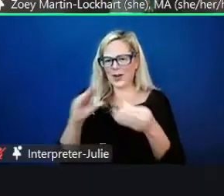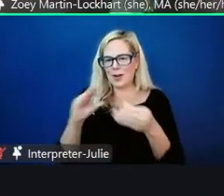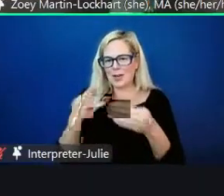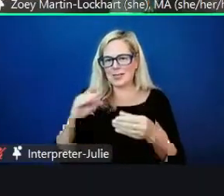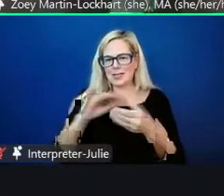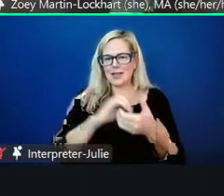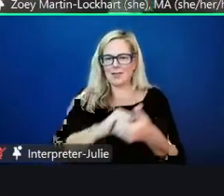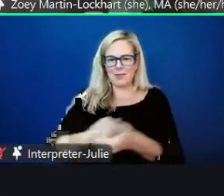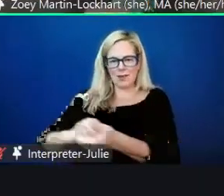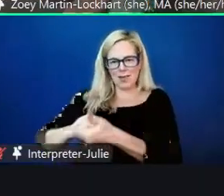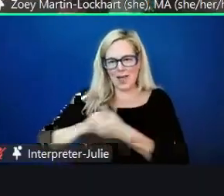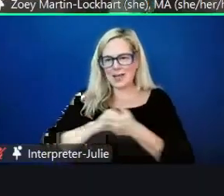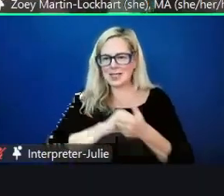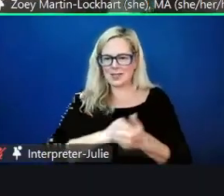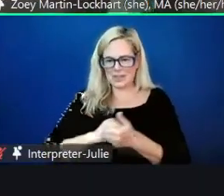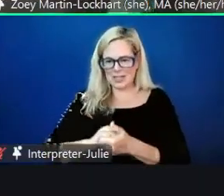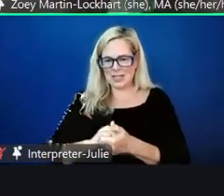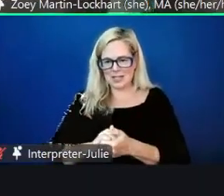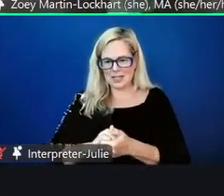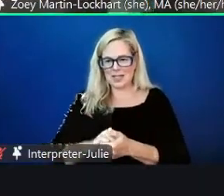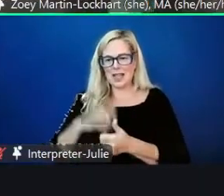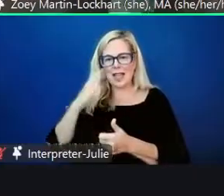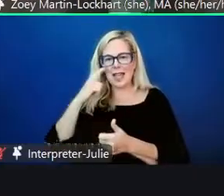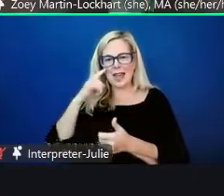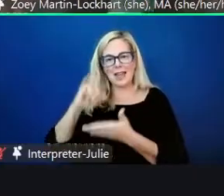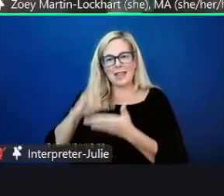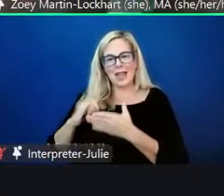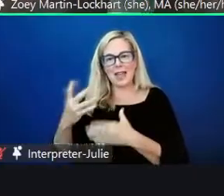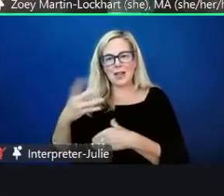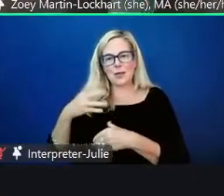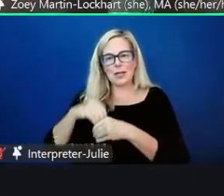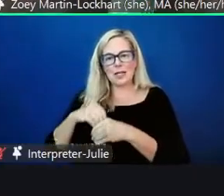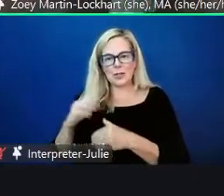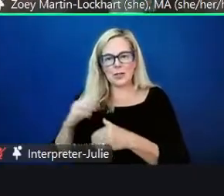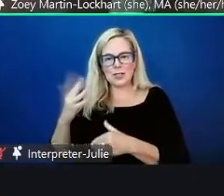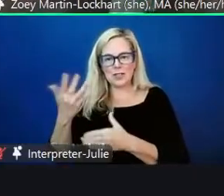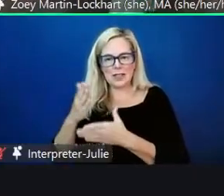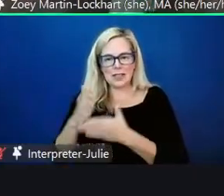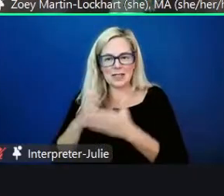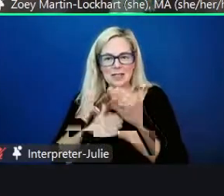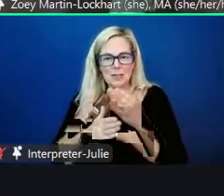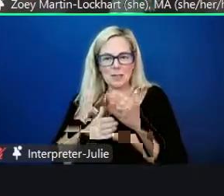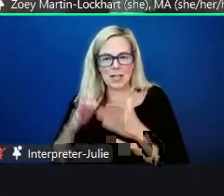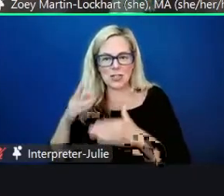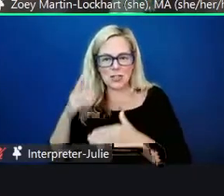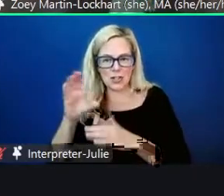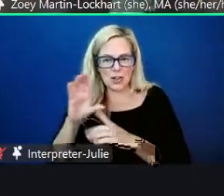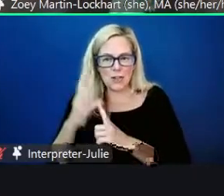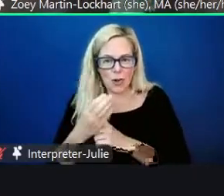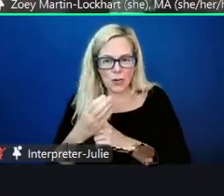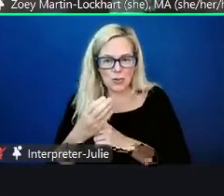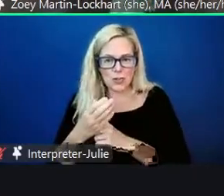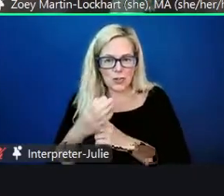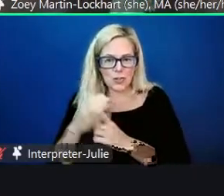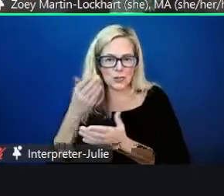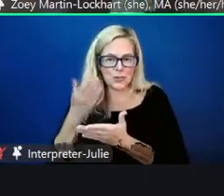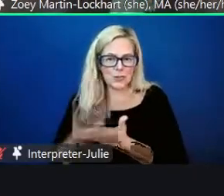resources constitute a 5th dimension of culture, artifacts. One interlocutor reflected